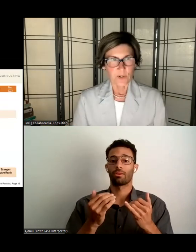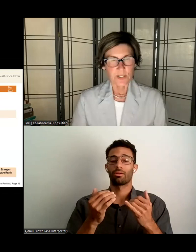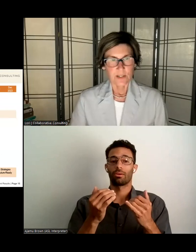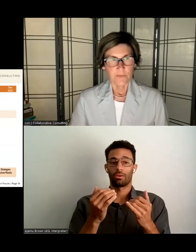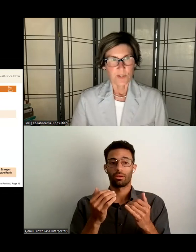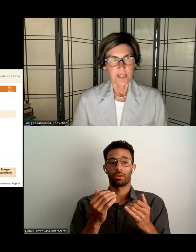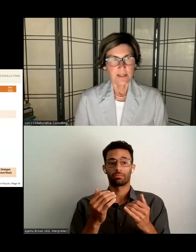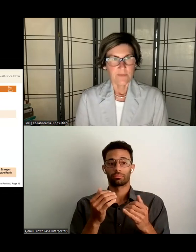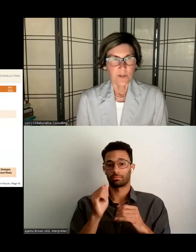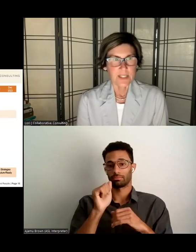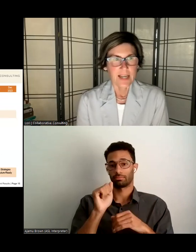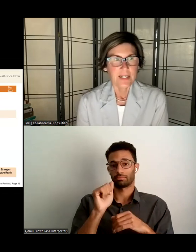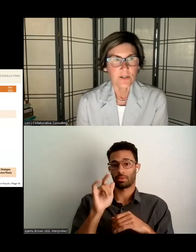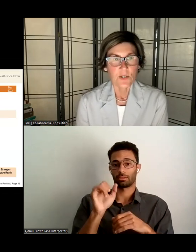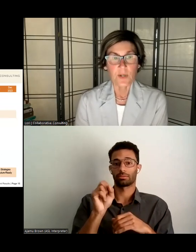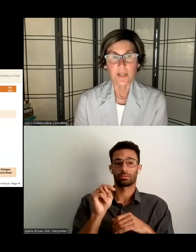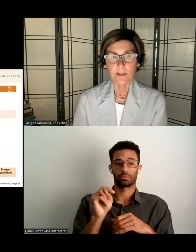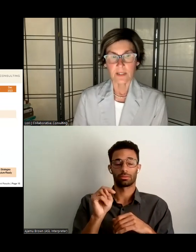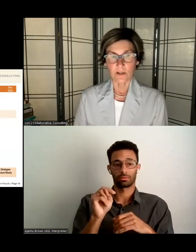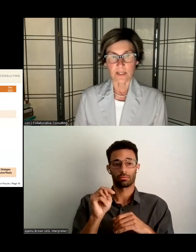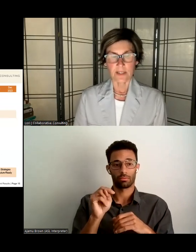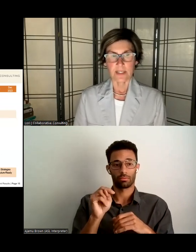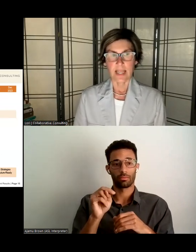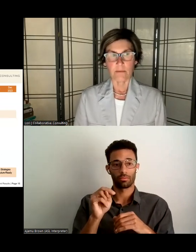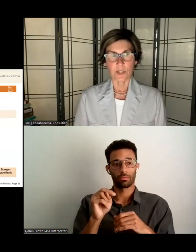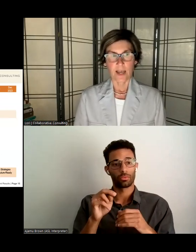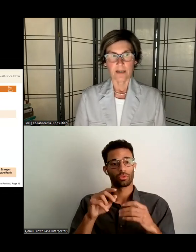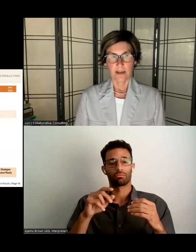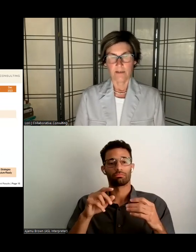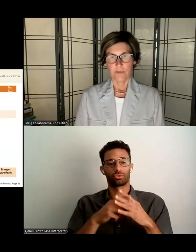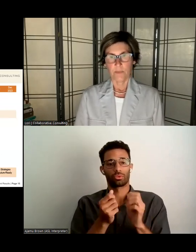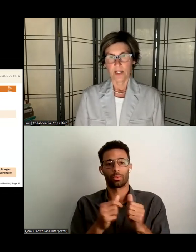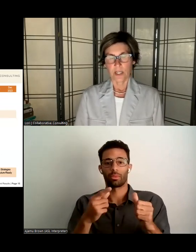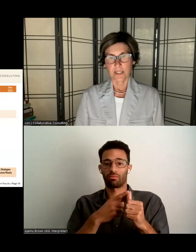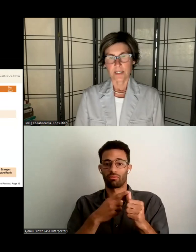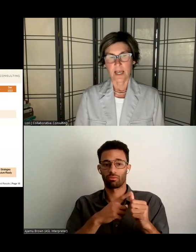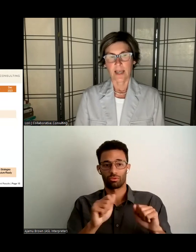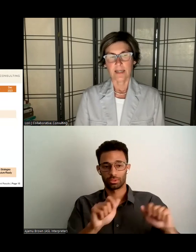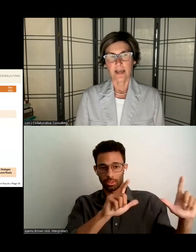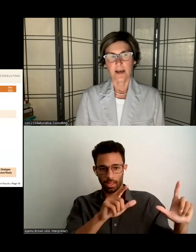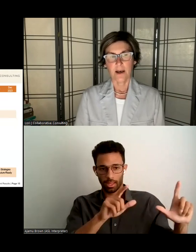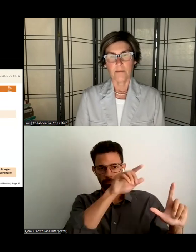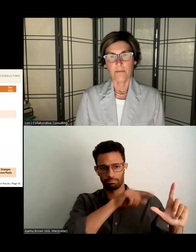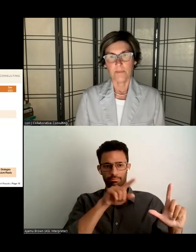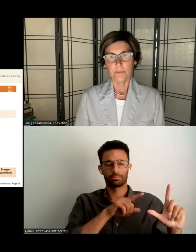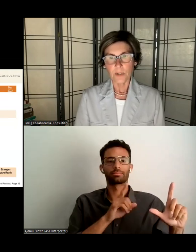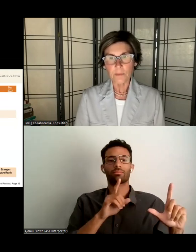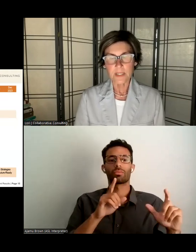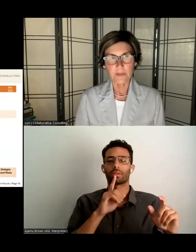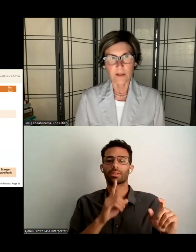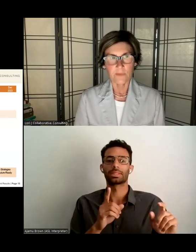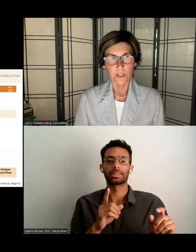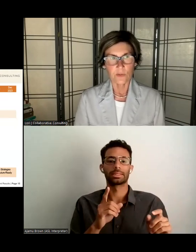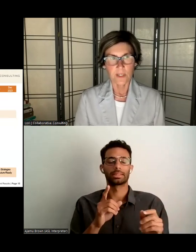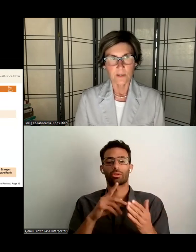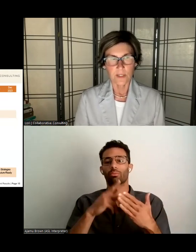with the first slide here. So here's a snapshot of the project design. The purpose